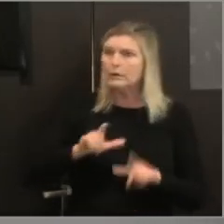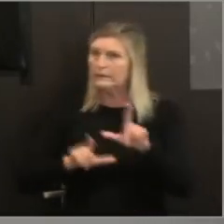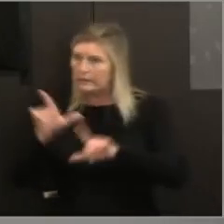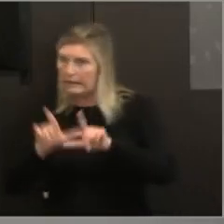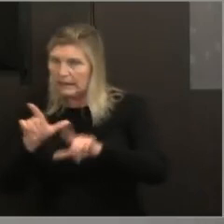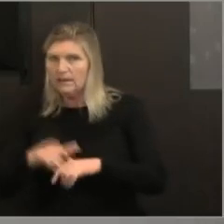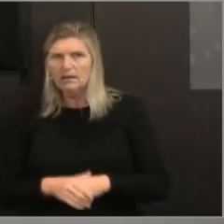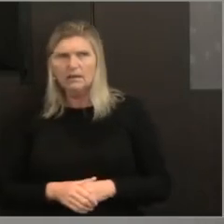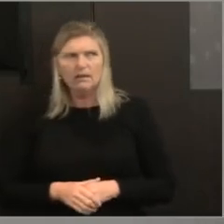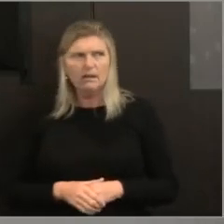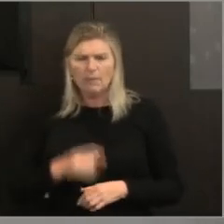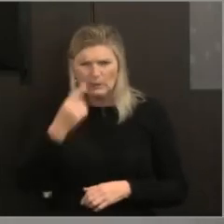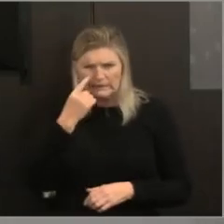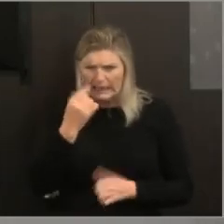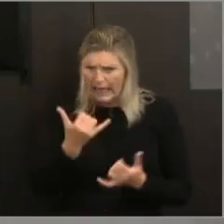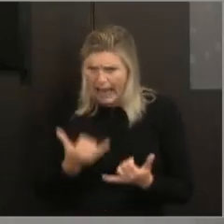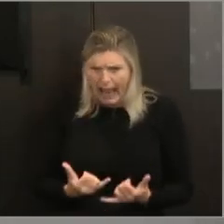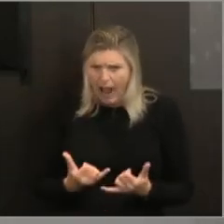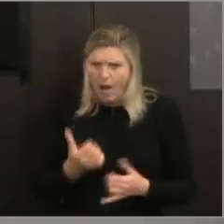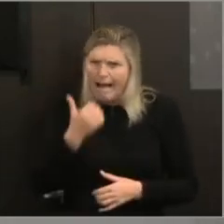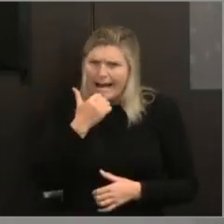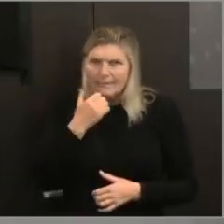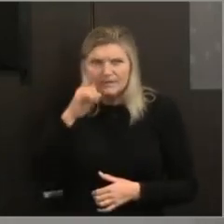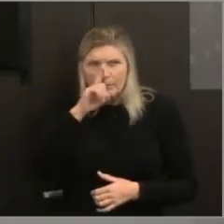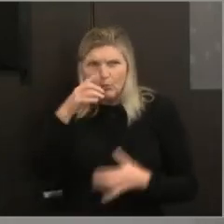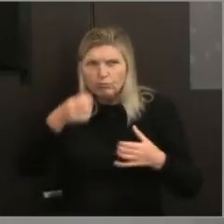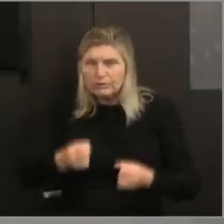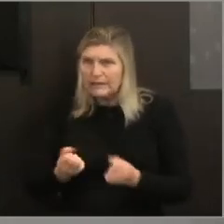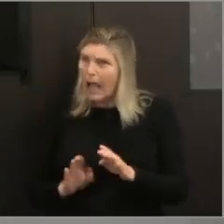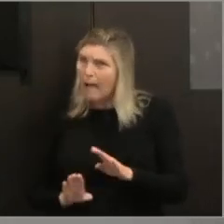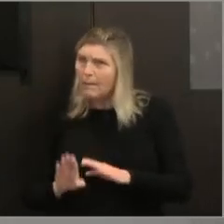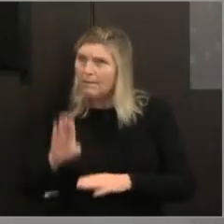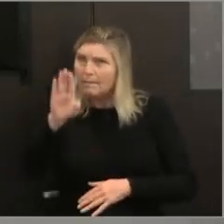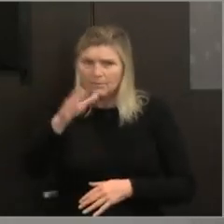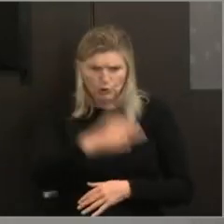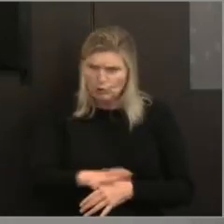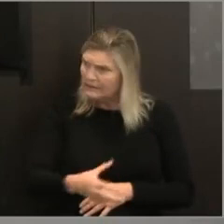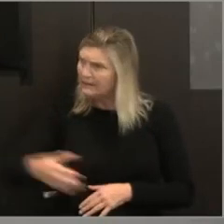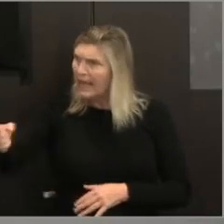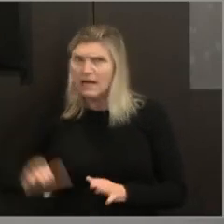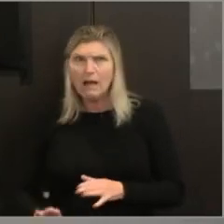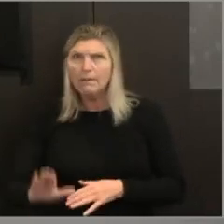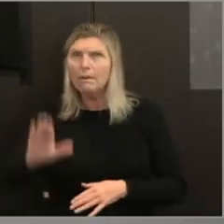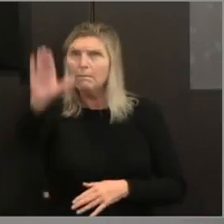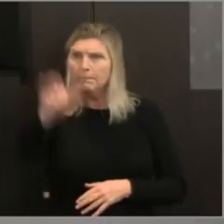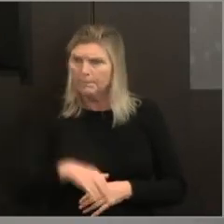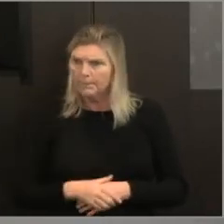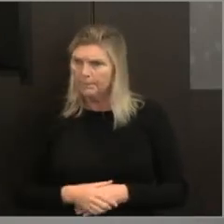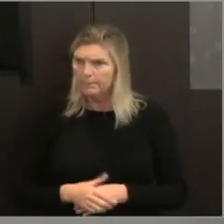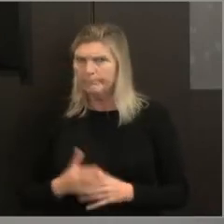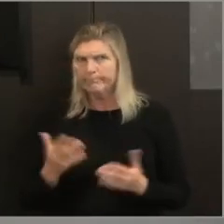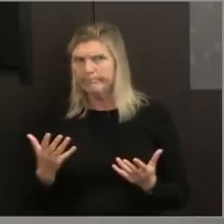see incarceration rates and the taking of children increasing at an exponential rate, notwithstanding